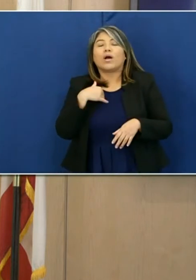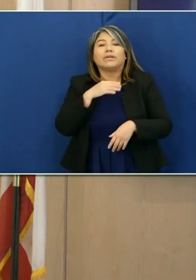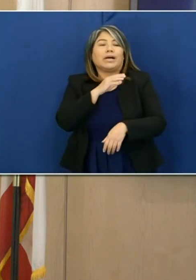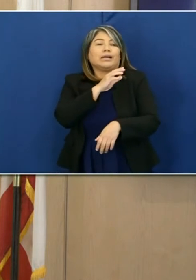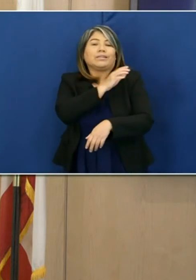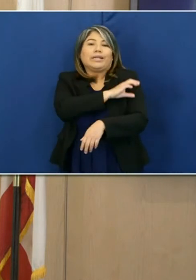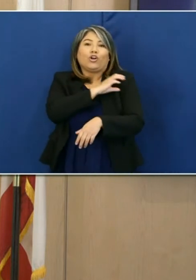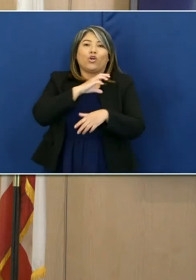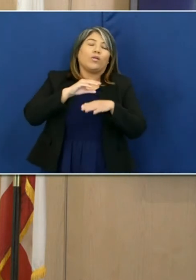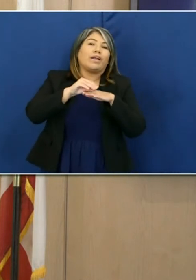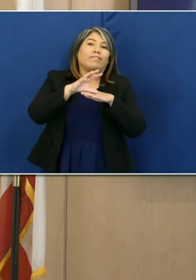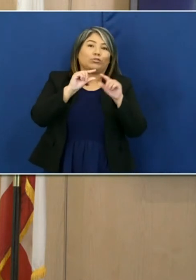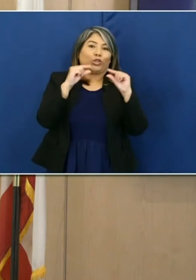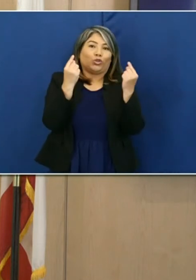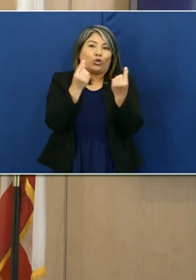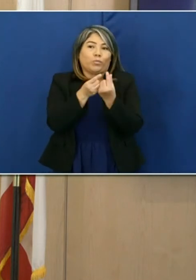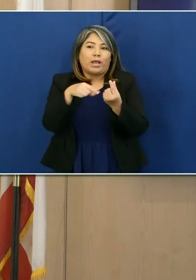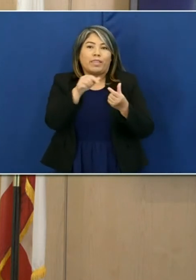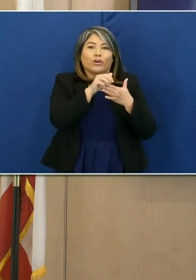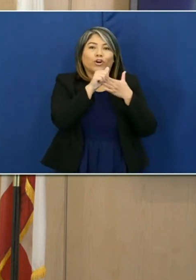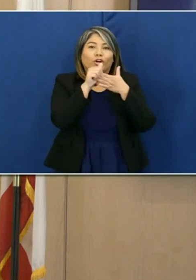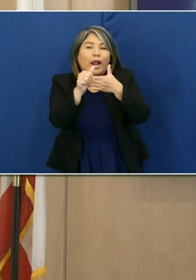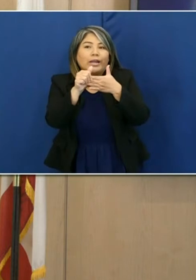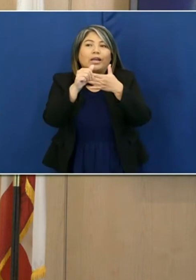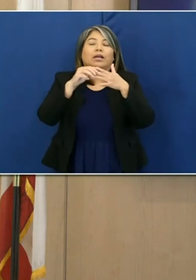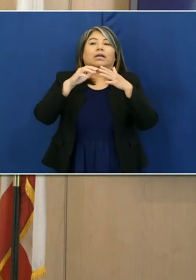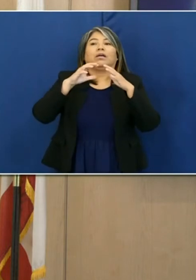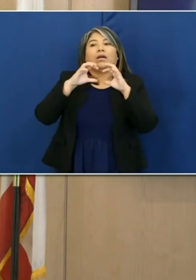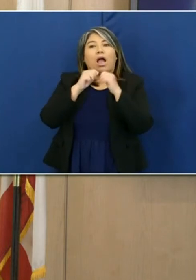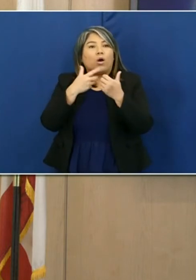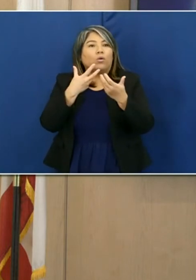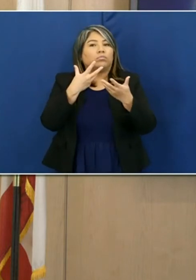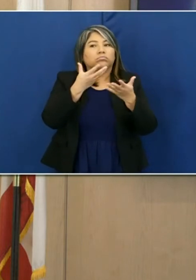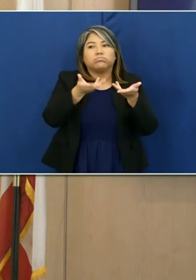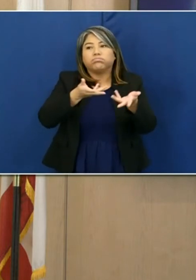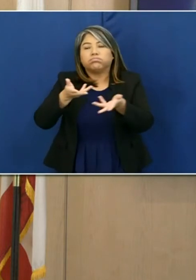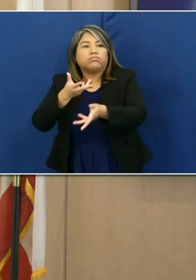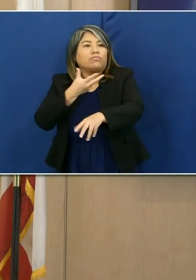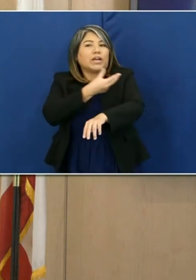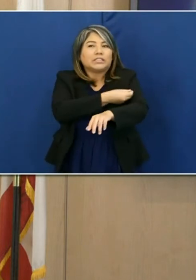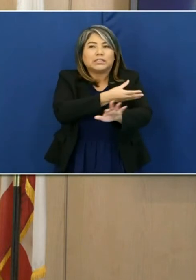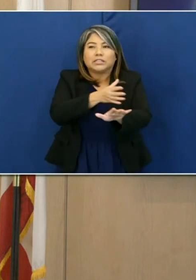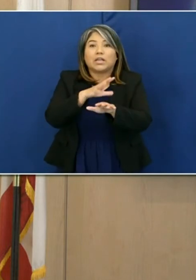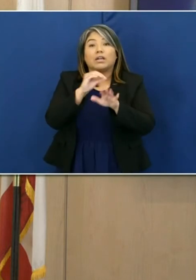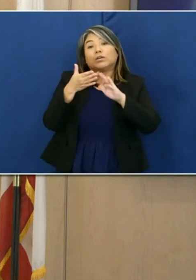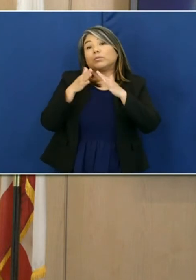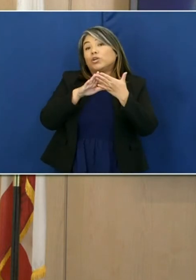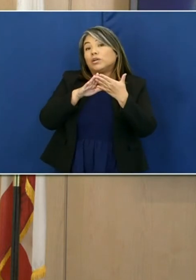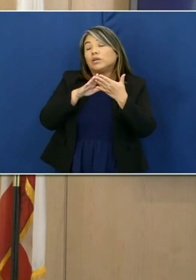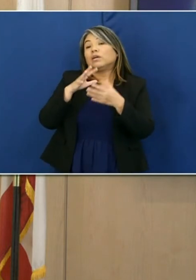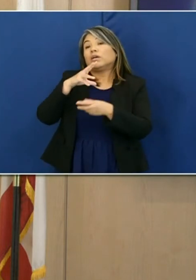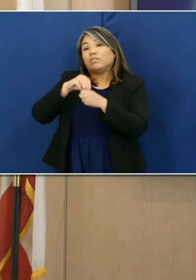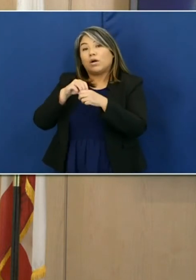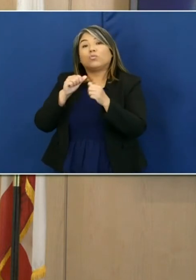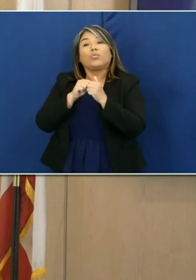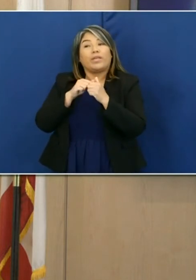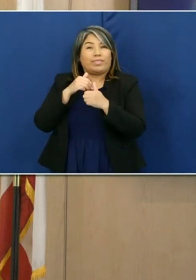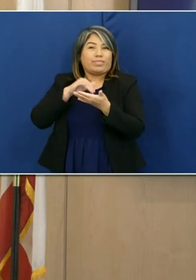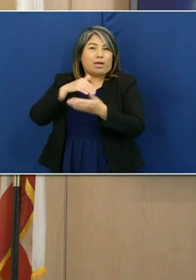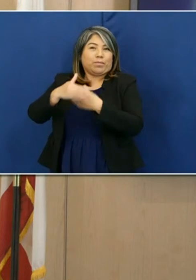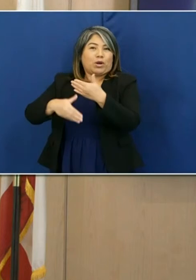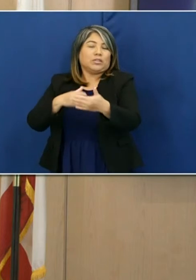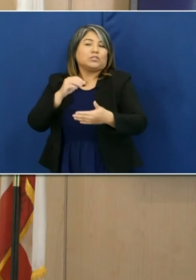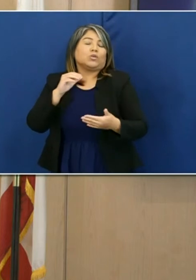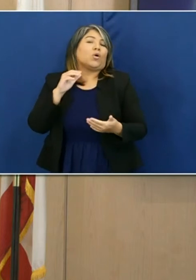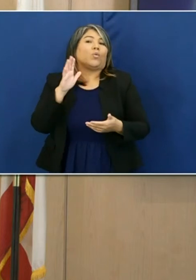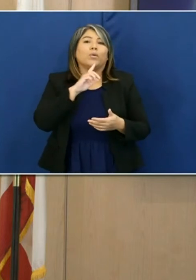group that is guiding the efforts countywide around vaccines, and then community individuals who are involved in the process as well. And so we will continue